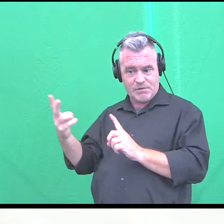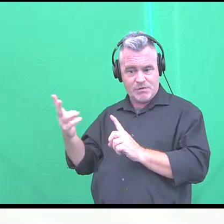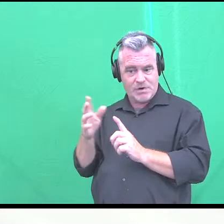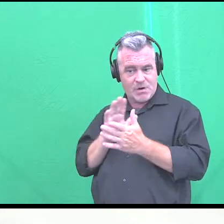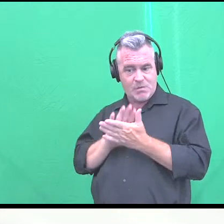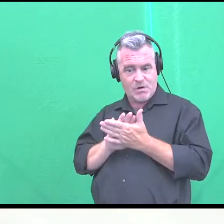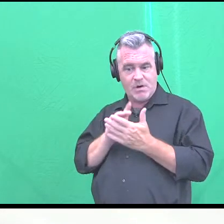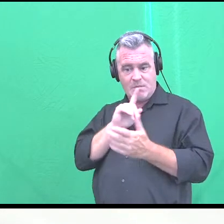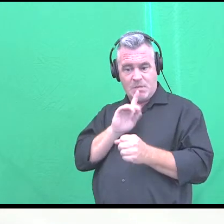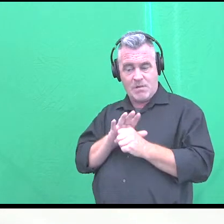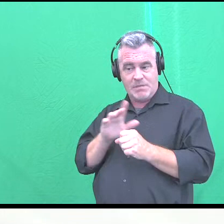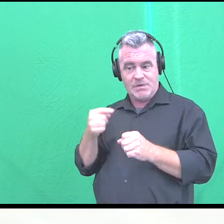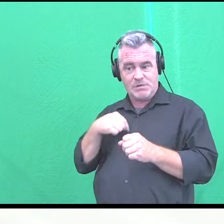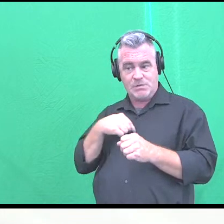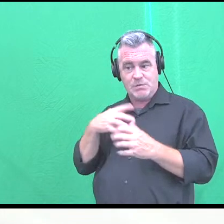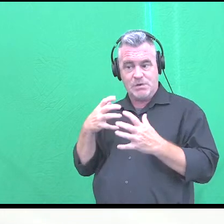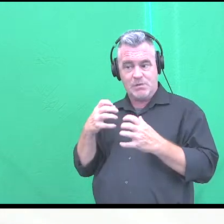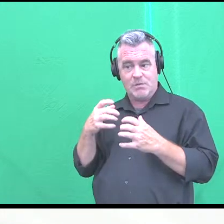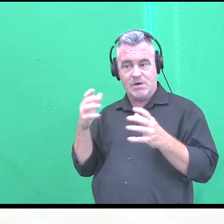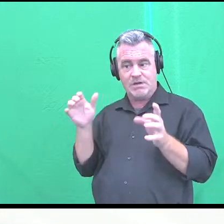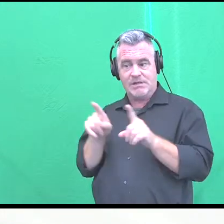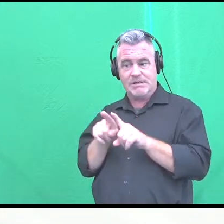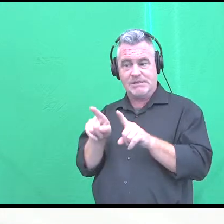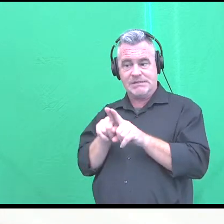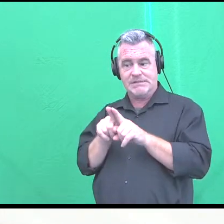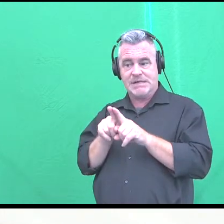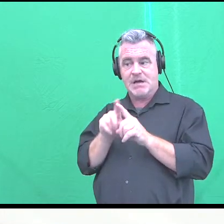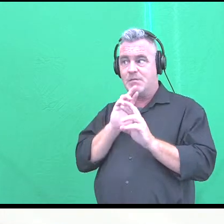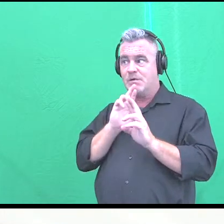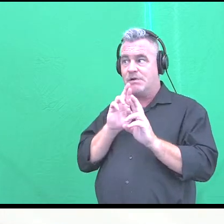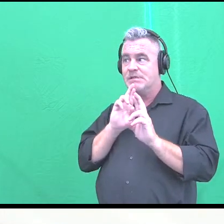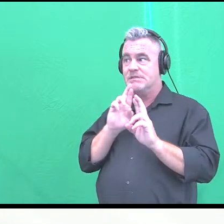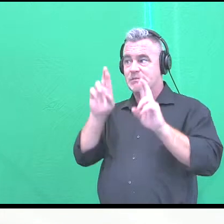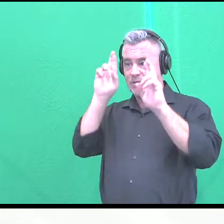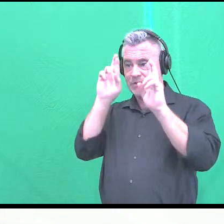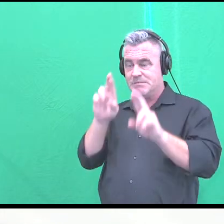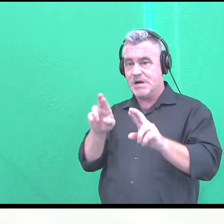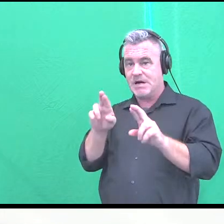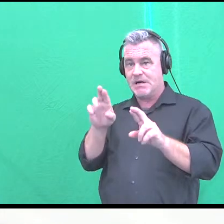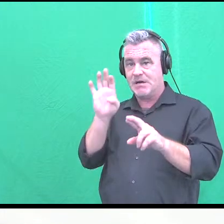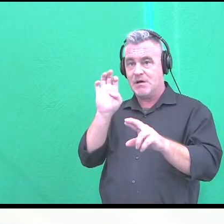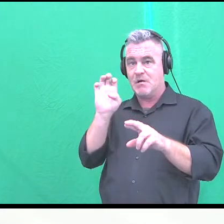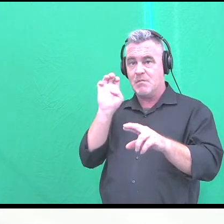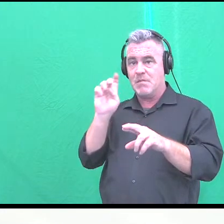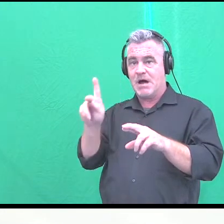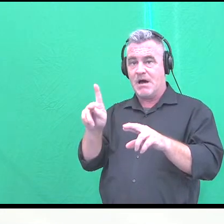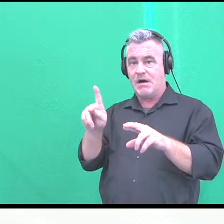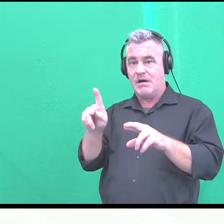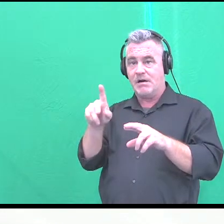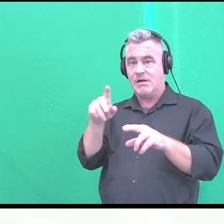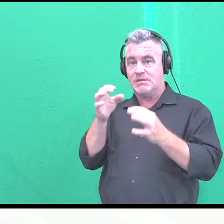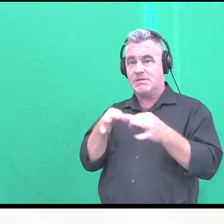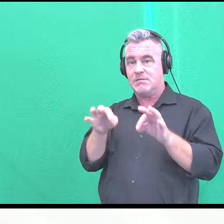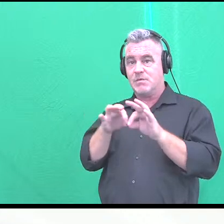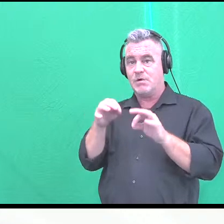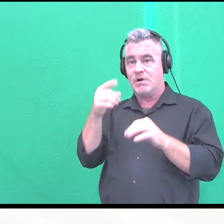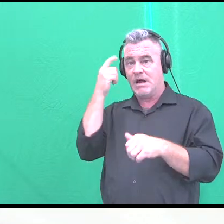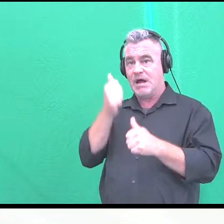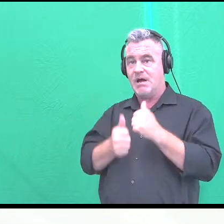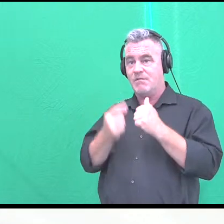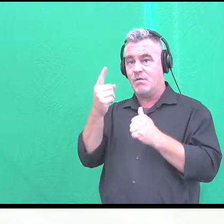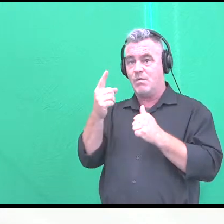that we would like the same respect back, that it's important because every one of you that spoke tonight